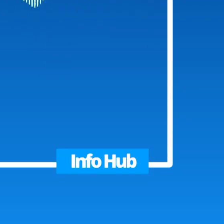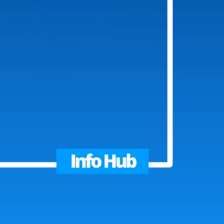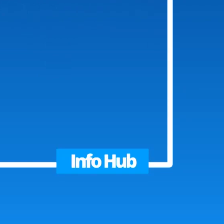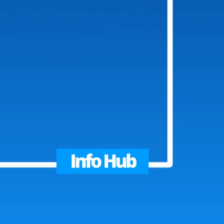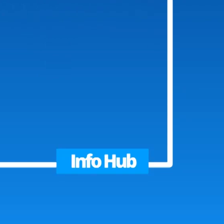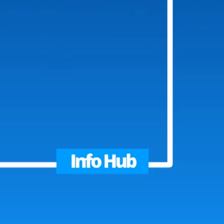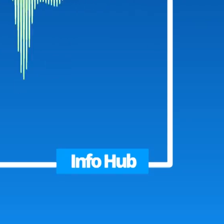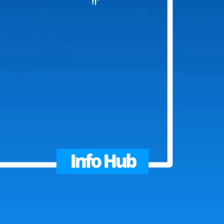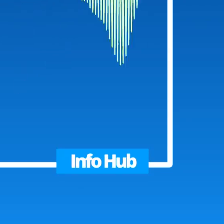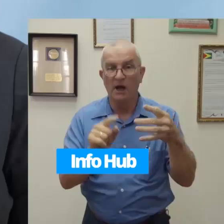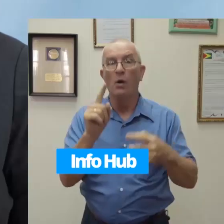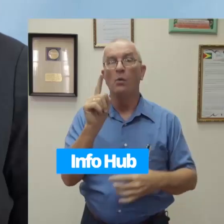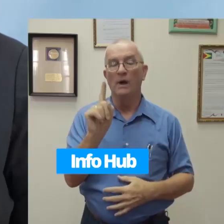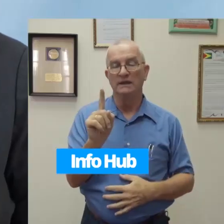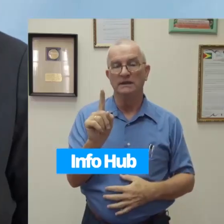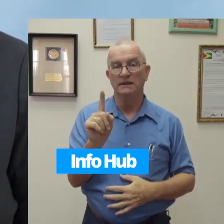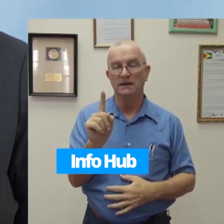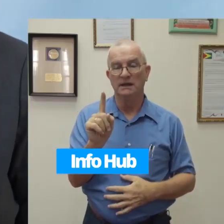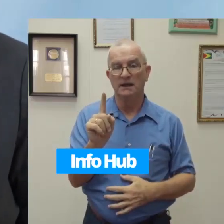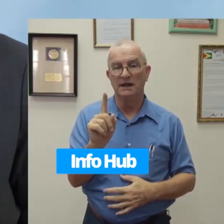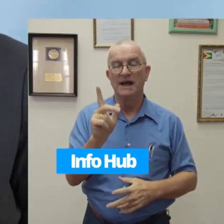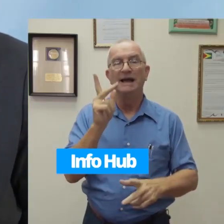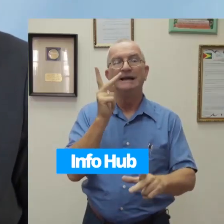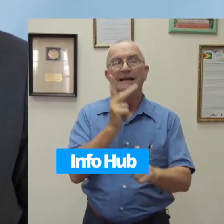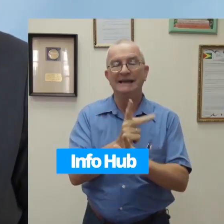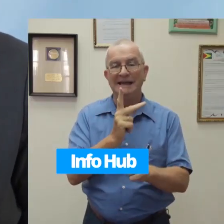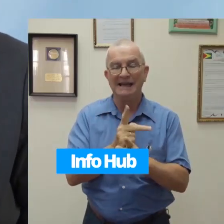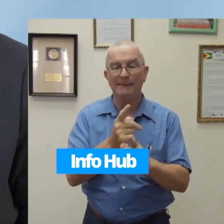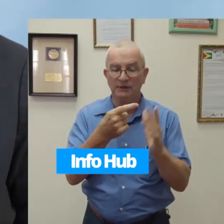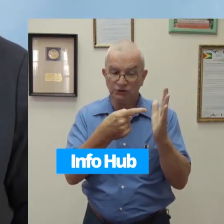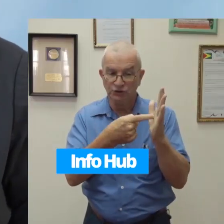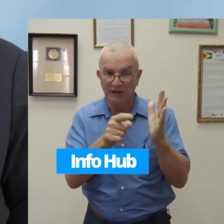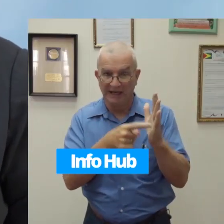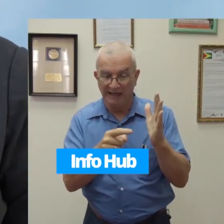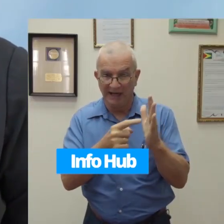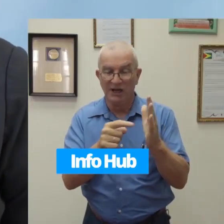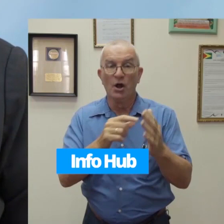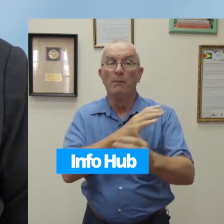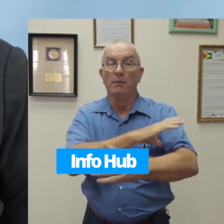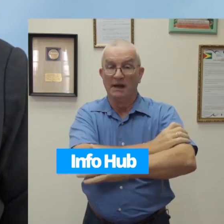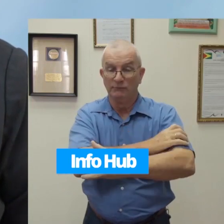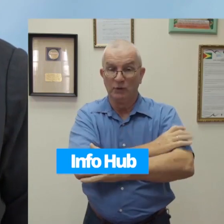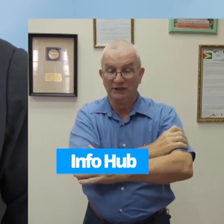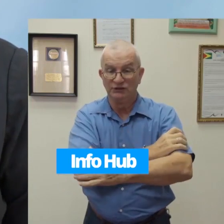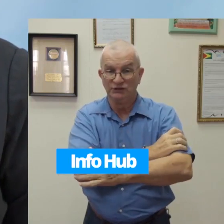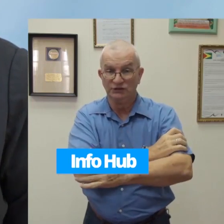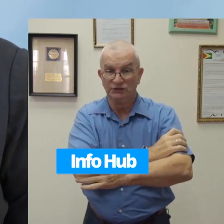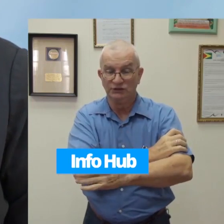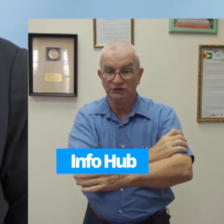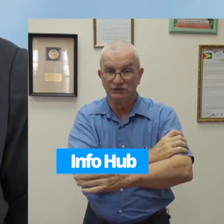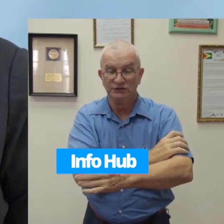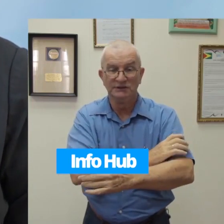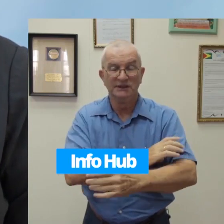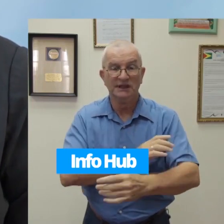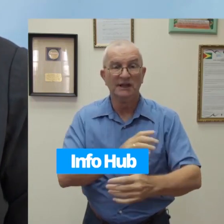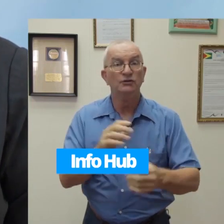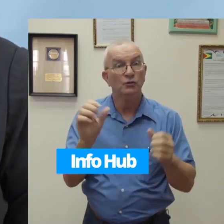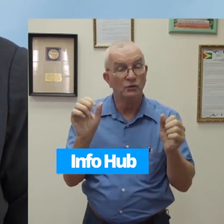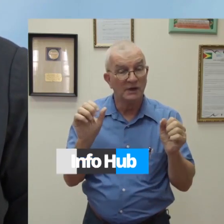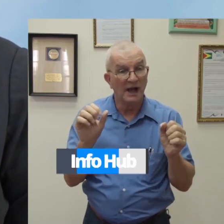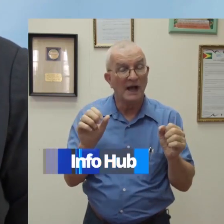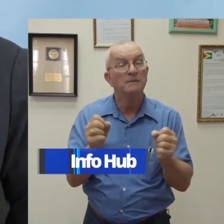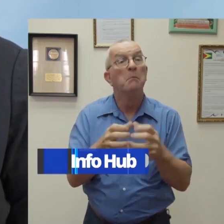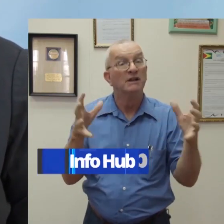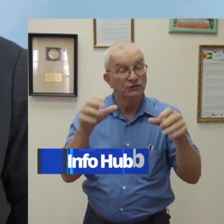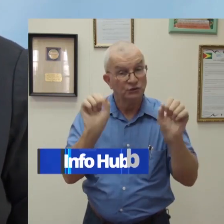some important tips. Keep monitoring your blood pressure as far as you are able